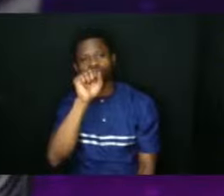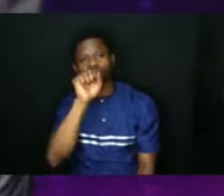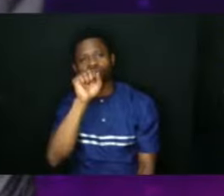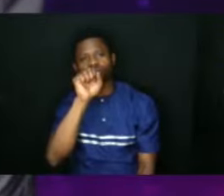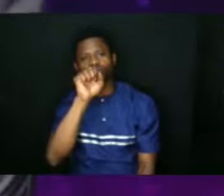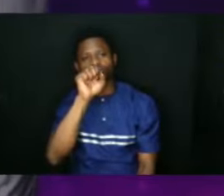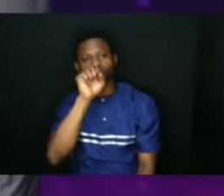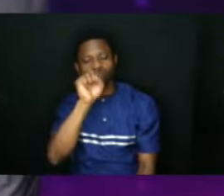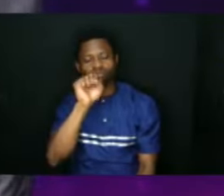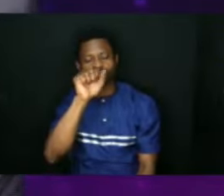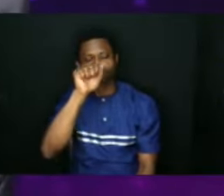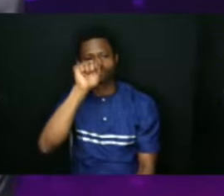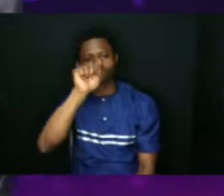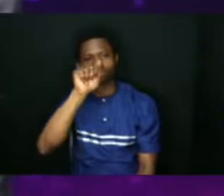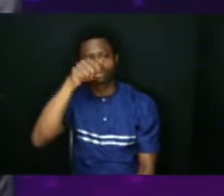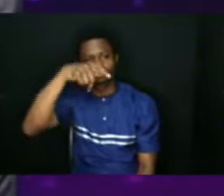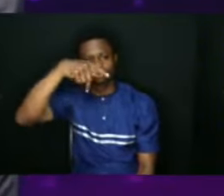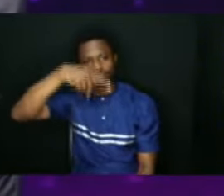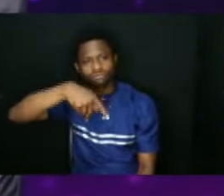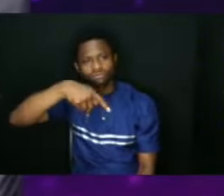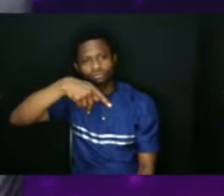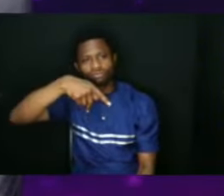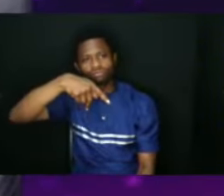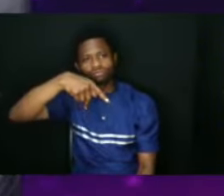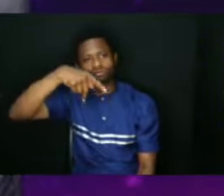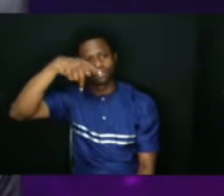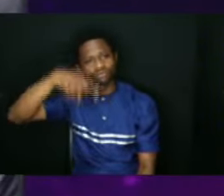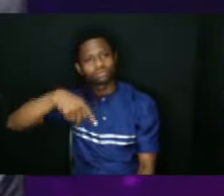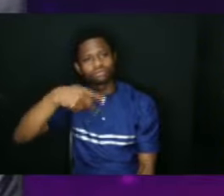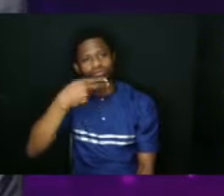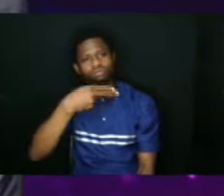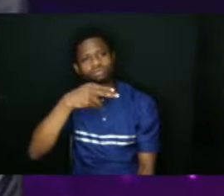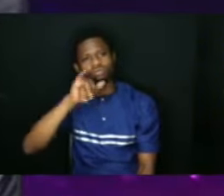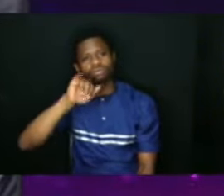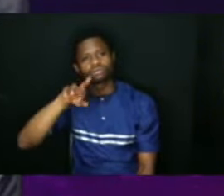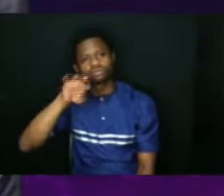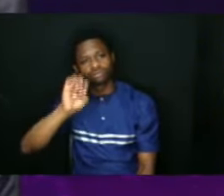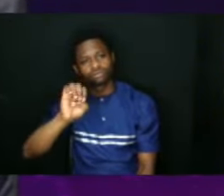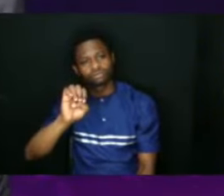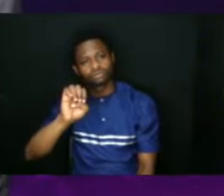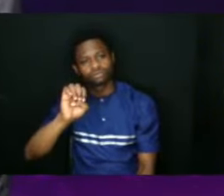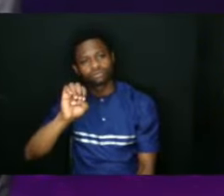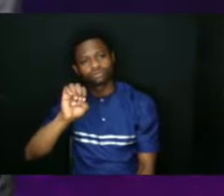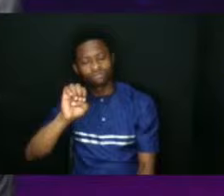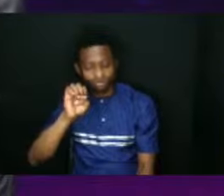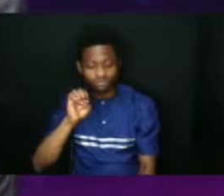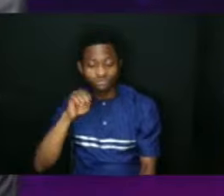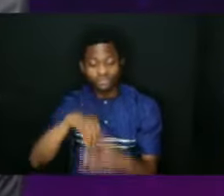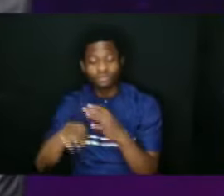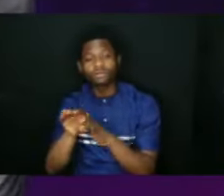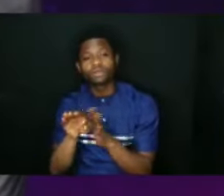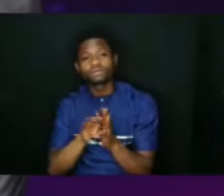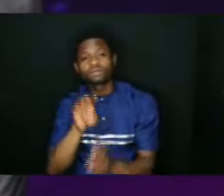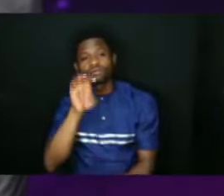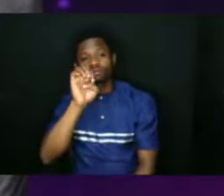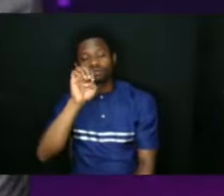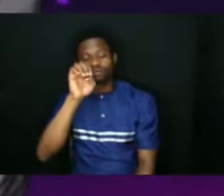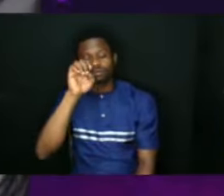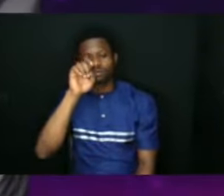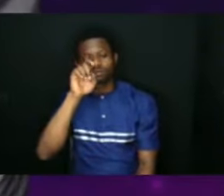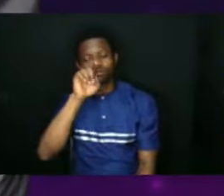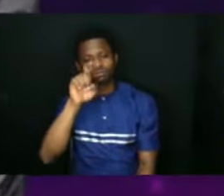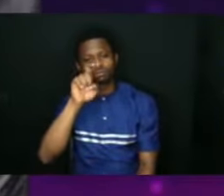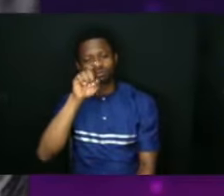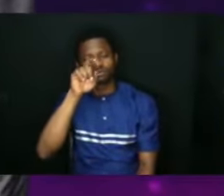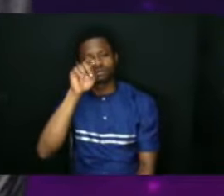sapphire. In fact, Ezekiel chapter 1 verse 26 states that sapphire is the color of the throne of God.